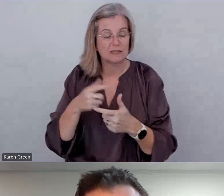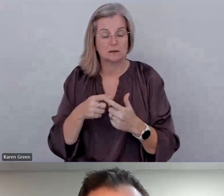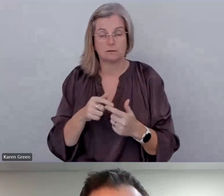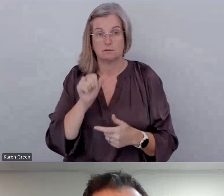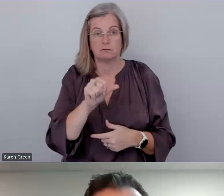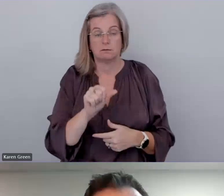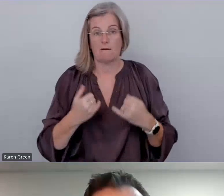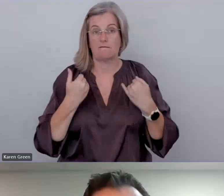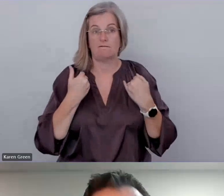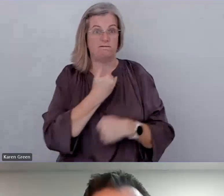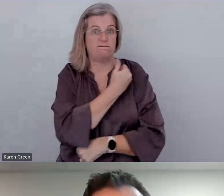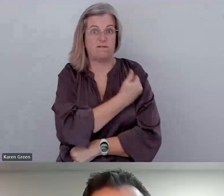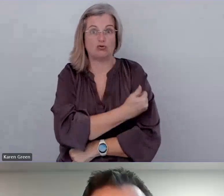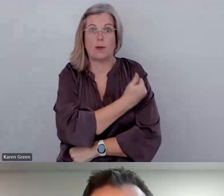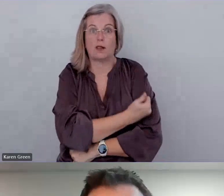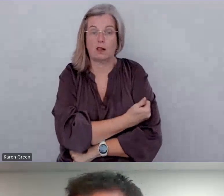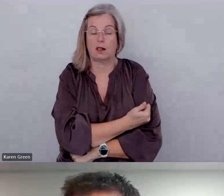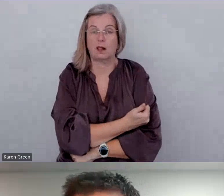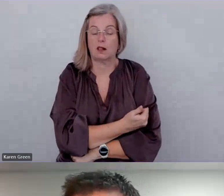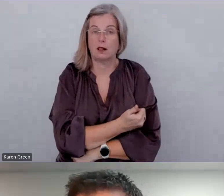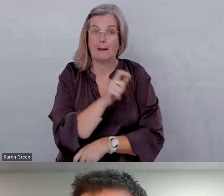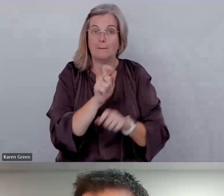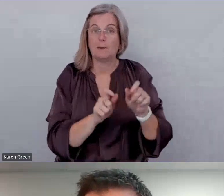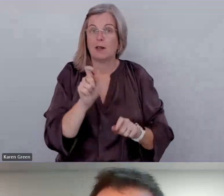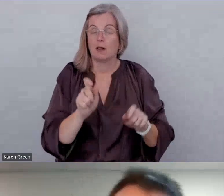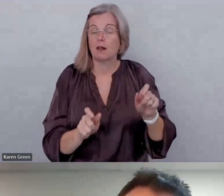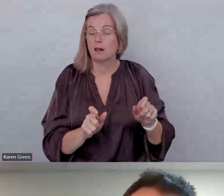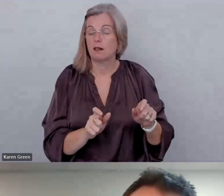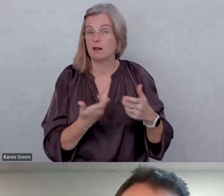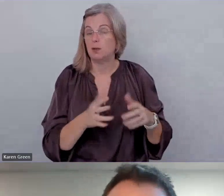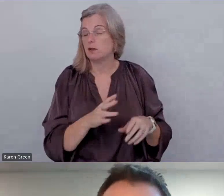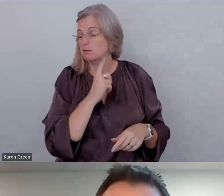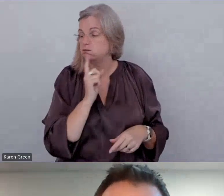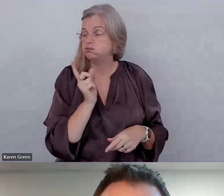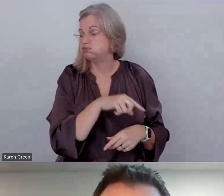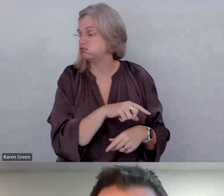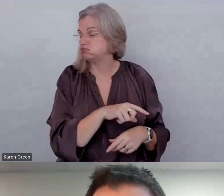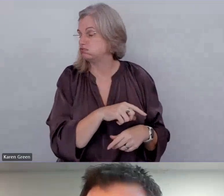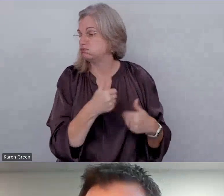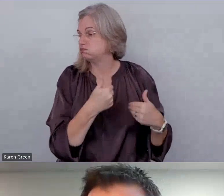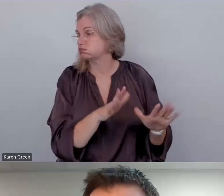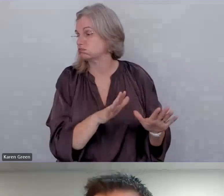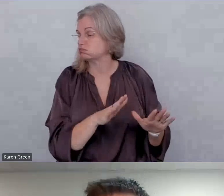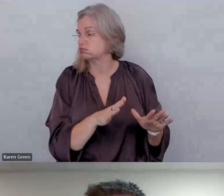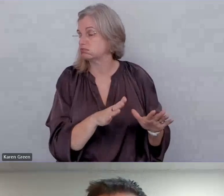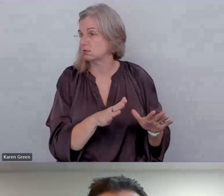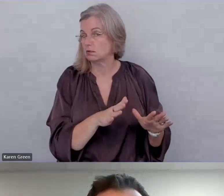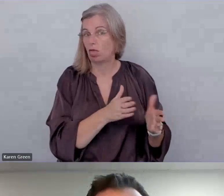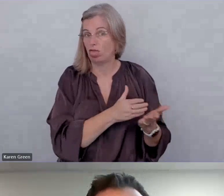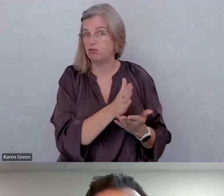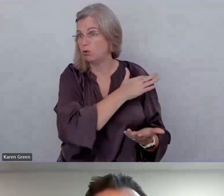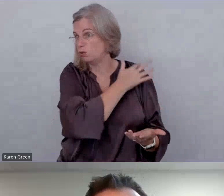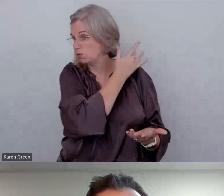vulnerable people, have been neglected throughout the course of history, and also recently through the acute phase